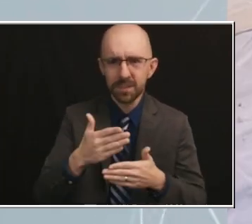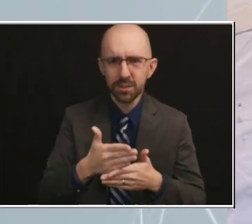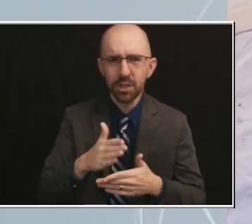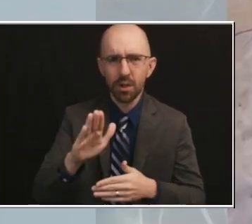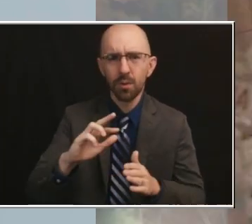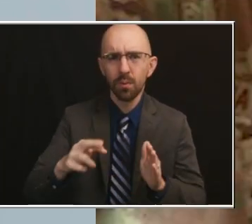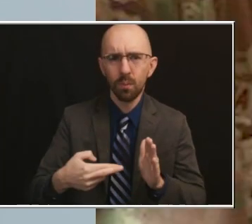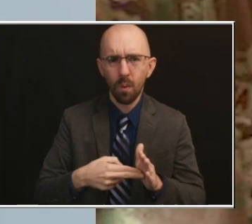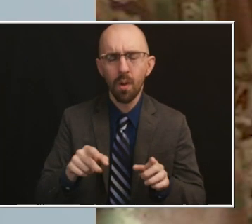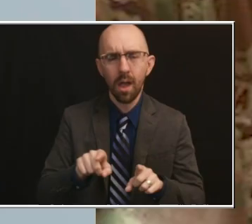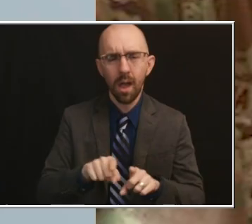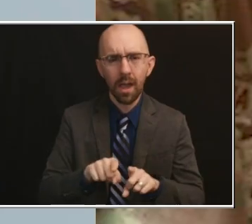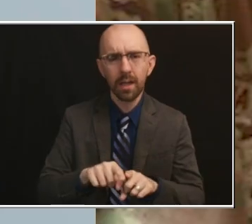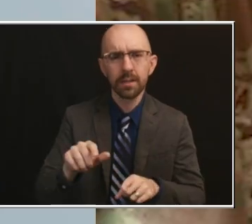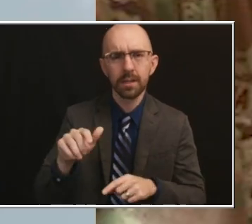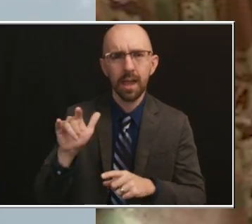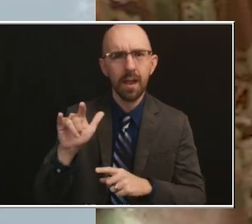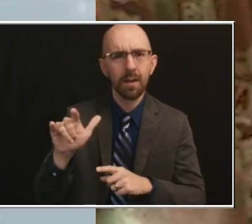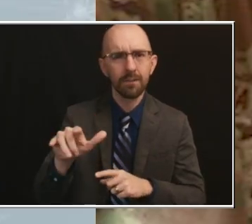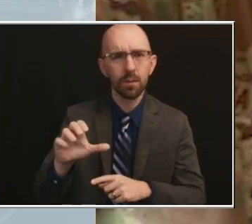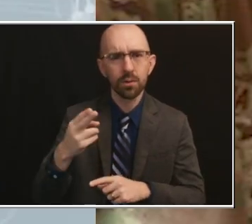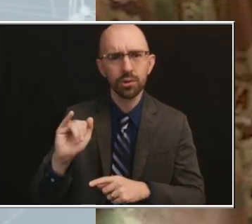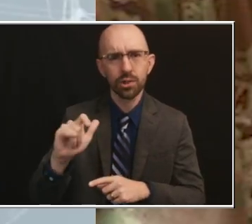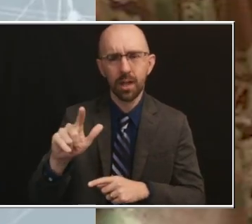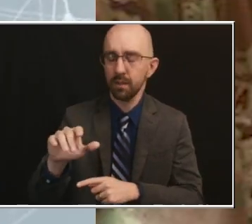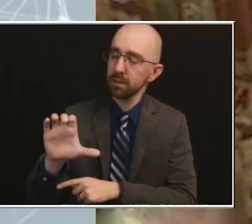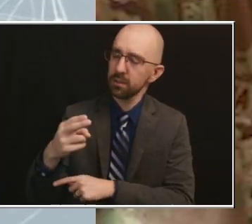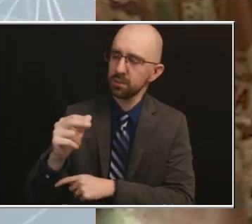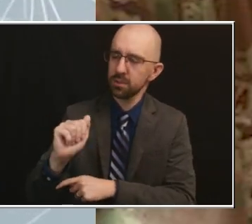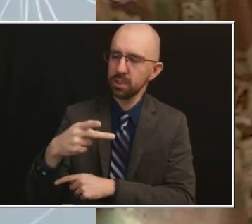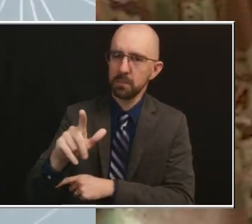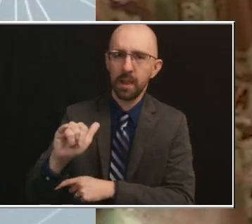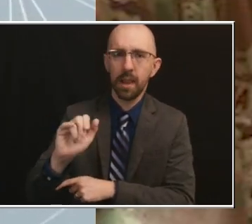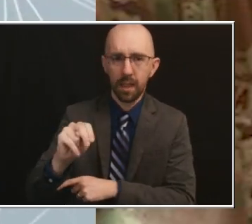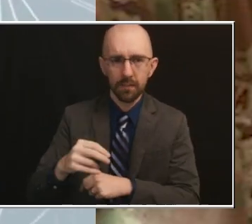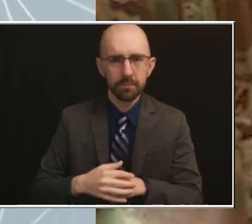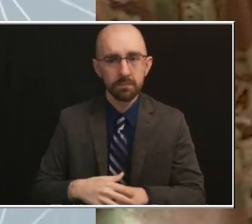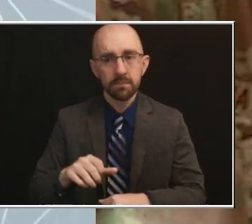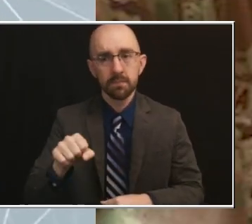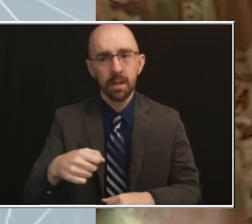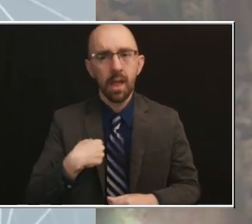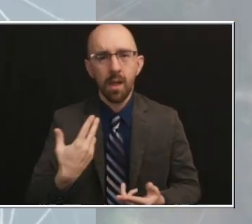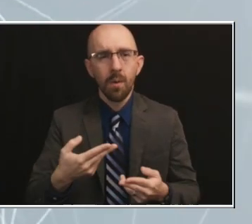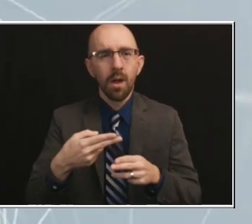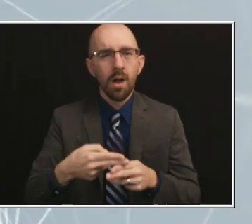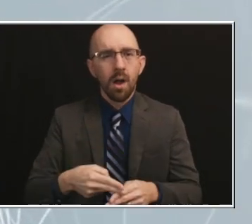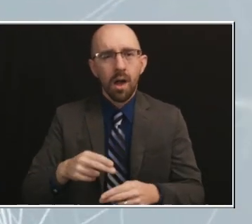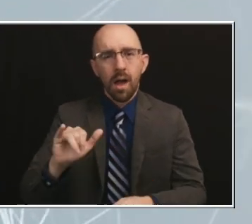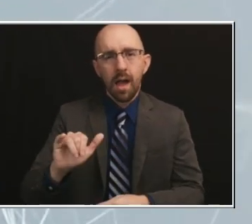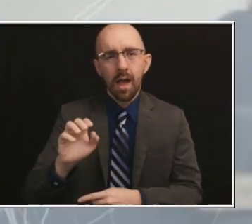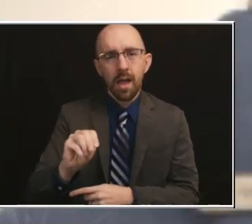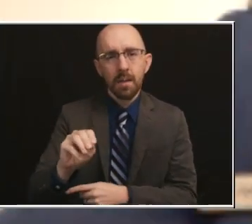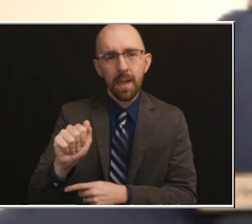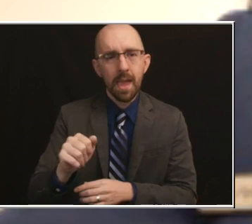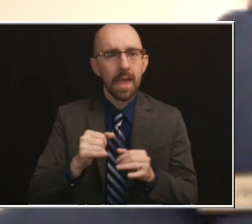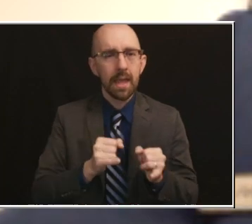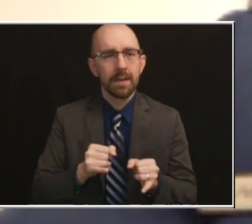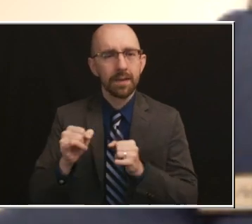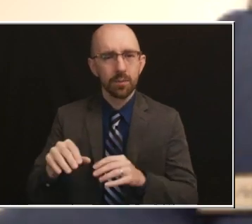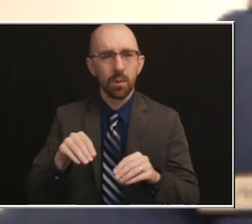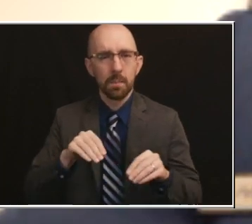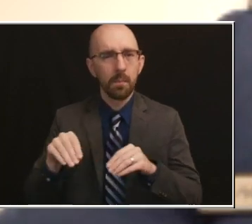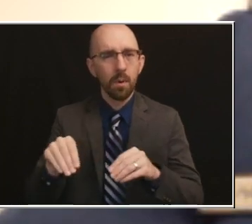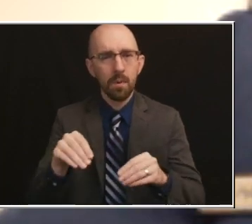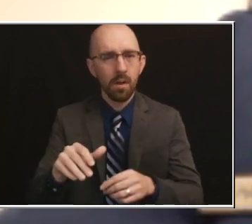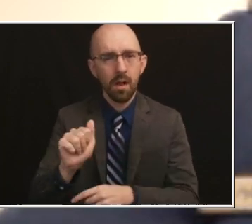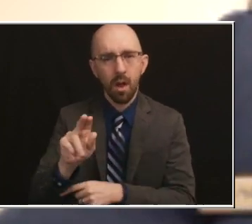Force chaplain? Sure. Yeah, I am what's called an IMA, an individual mobile